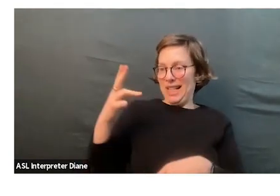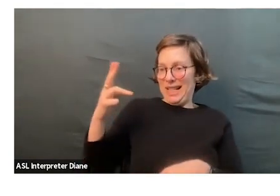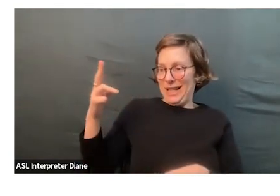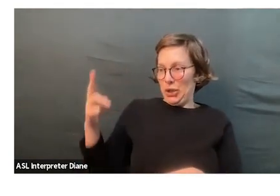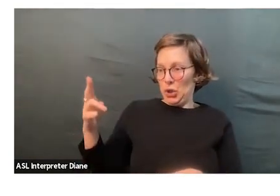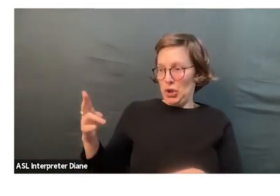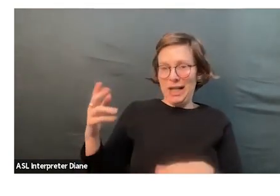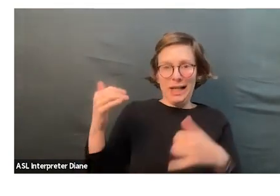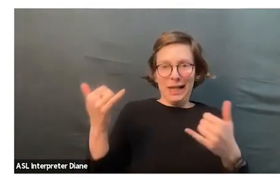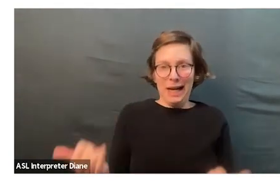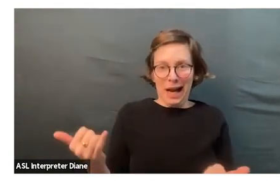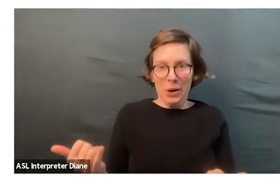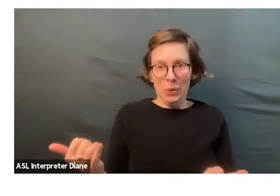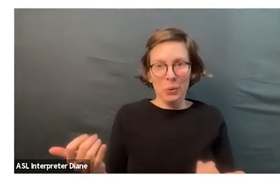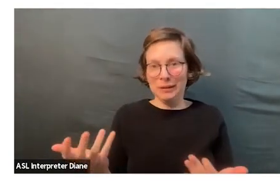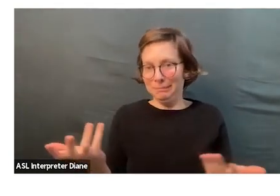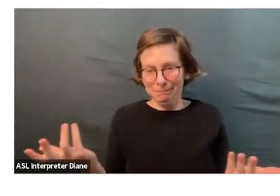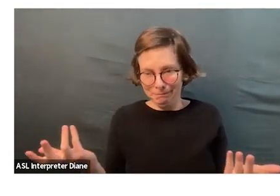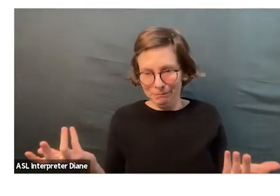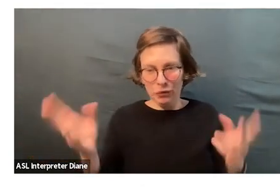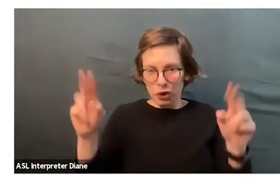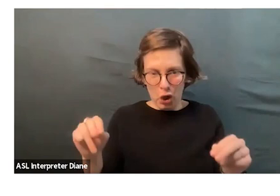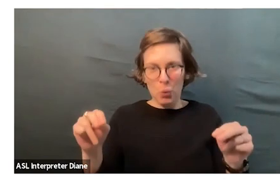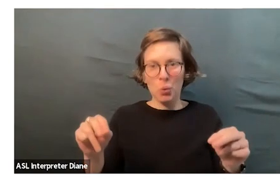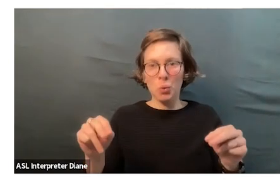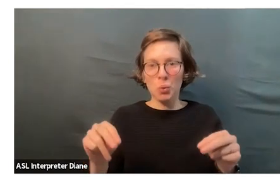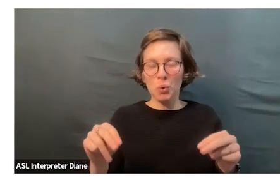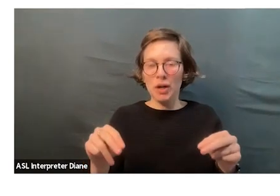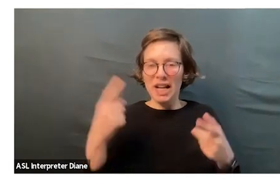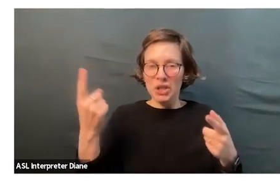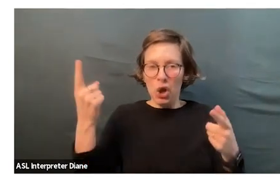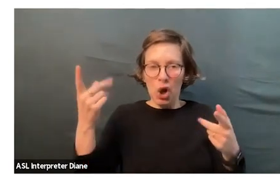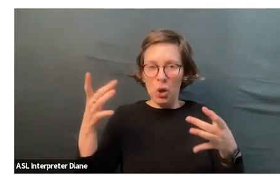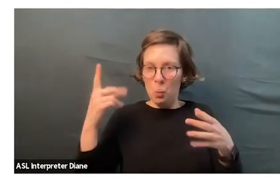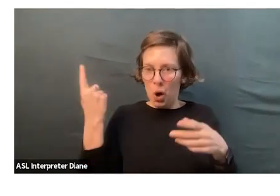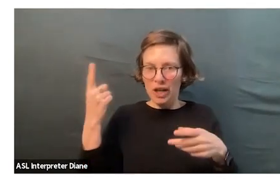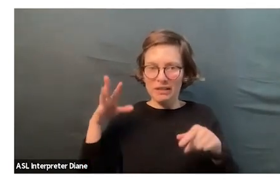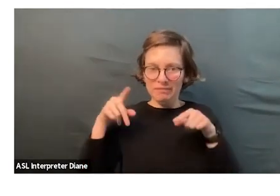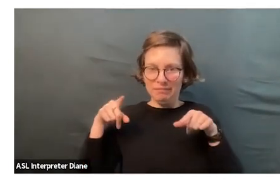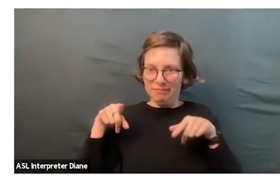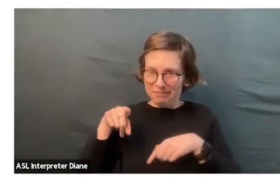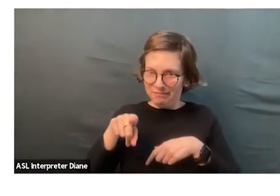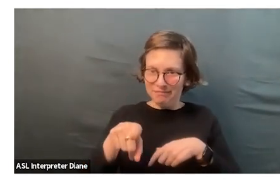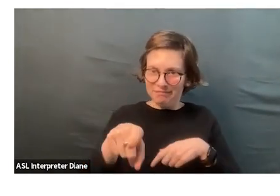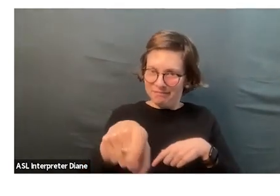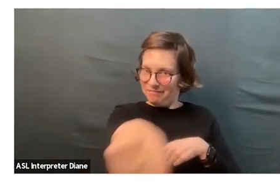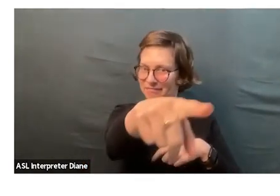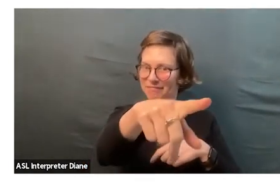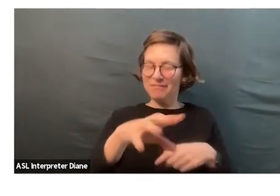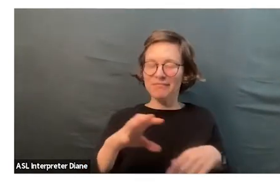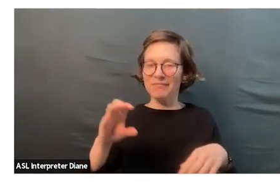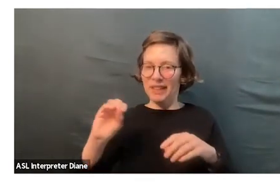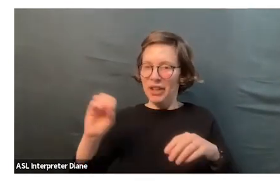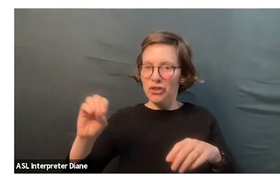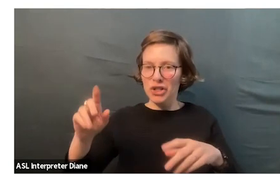how long ago it was, it's not separate from right now. Exactly. And it builds into now, and it's fascinating,